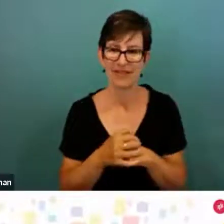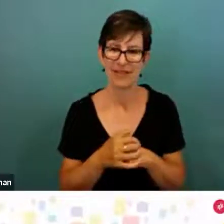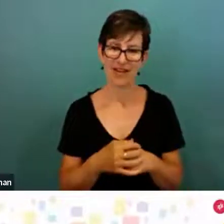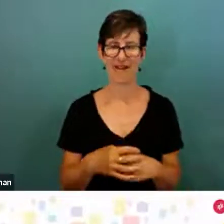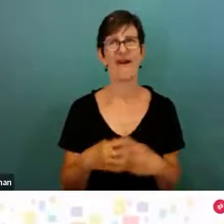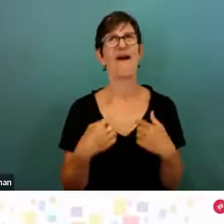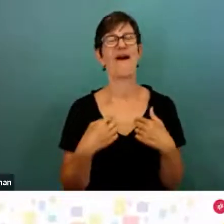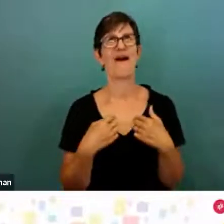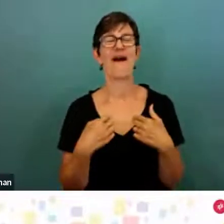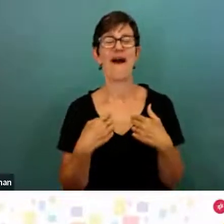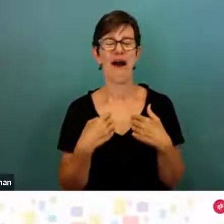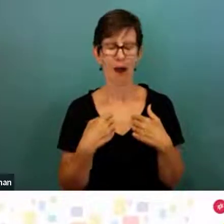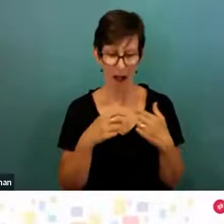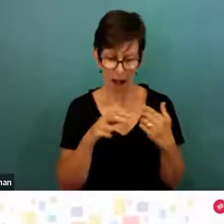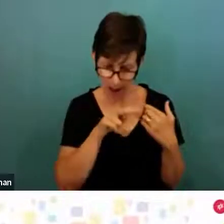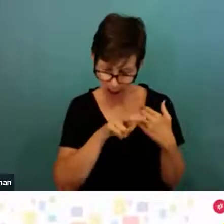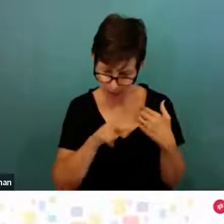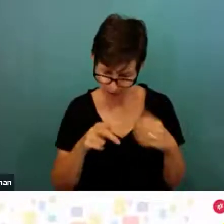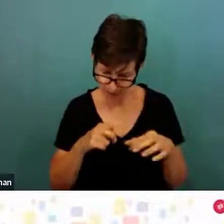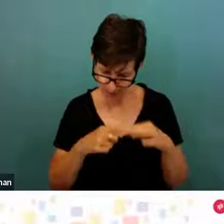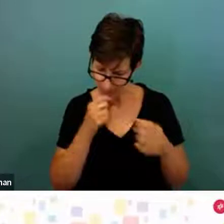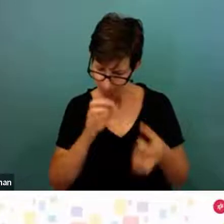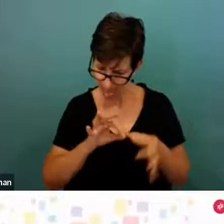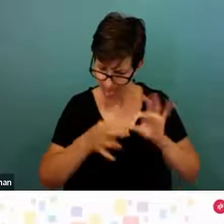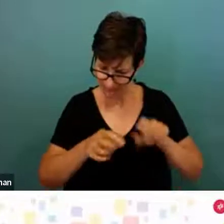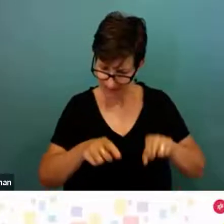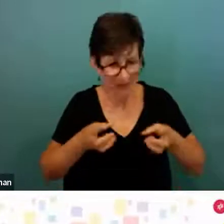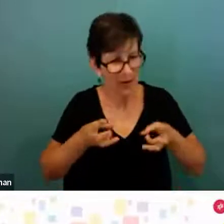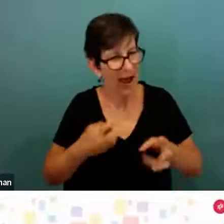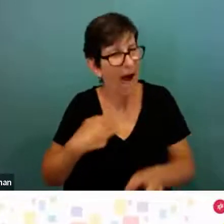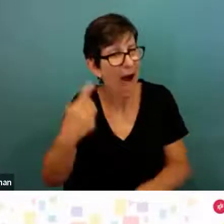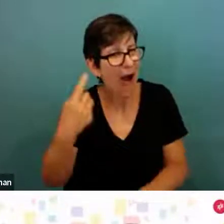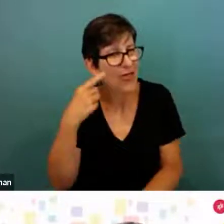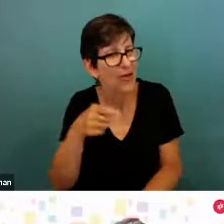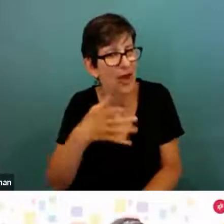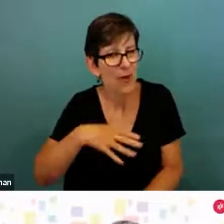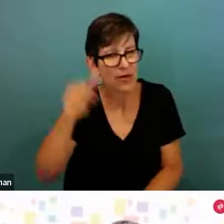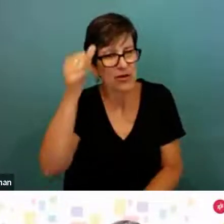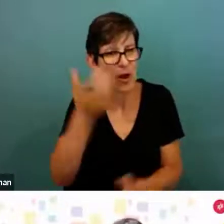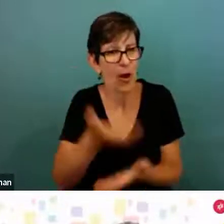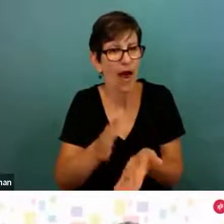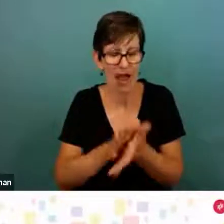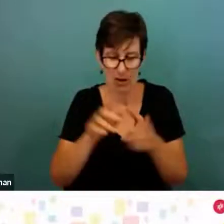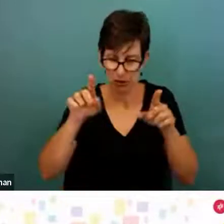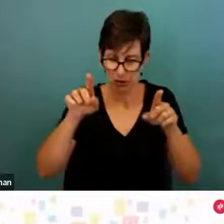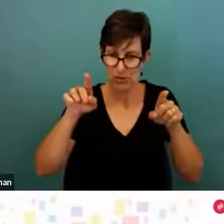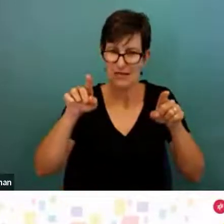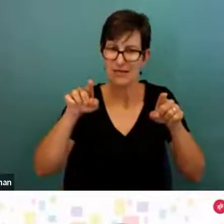I actually read that question a bit differently. I read it as, how do you start